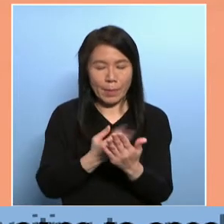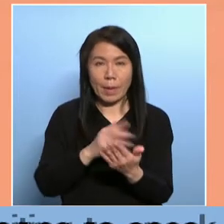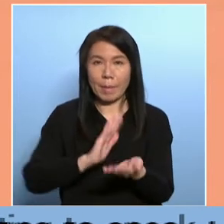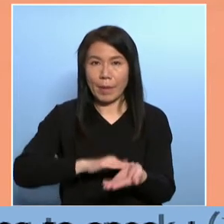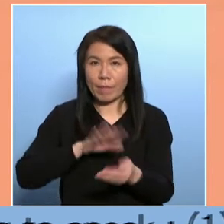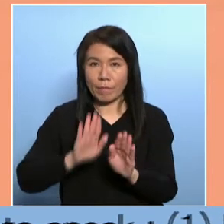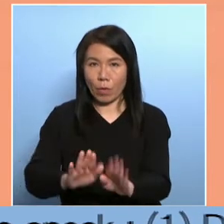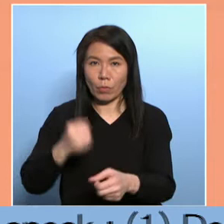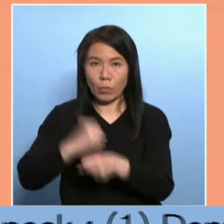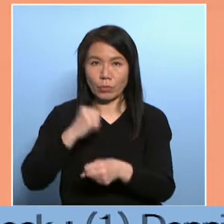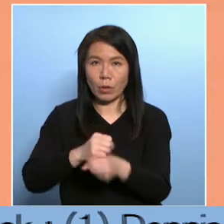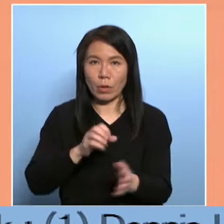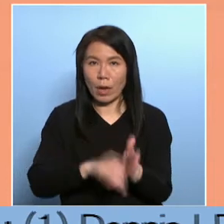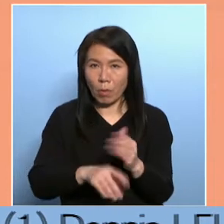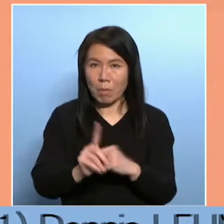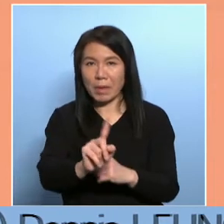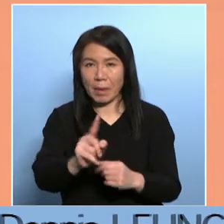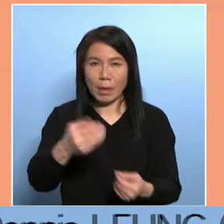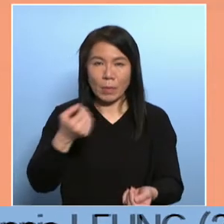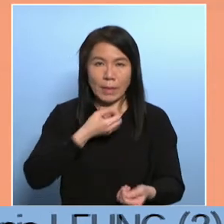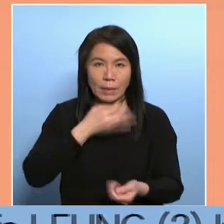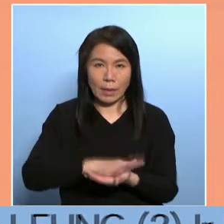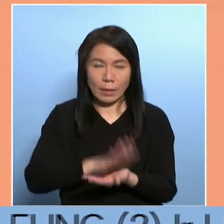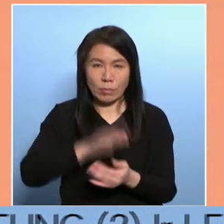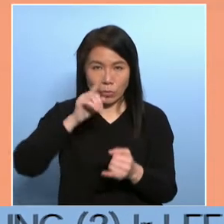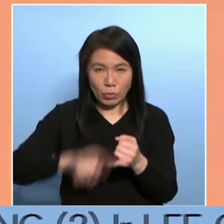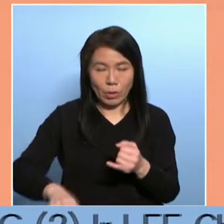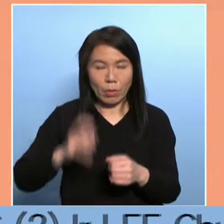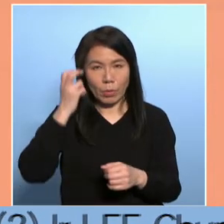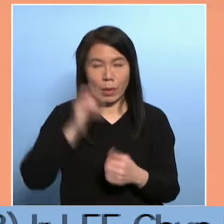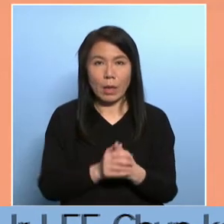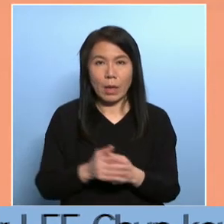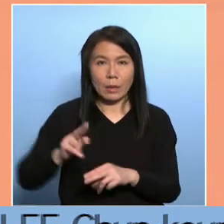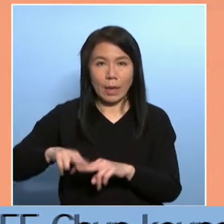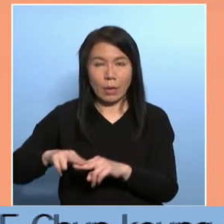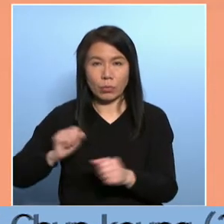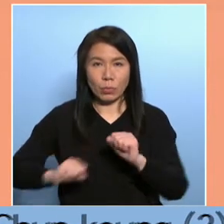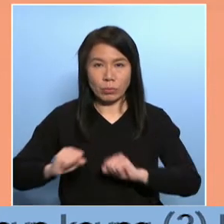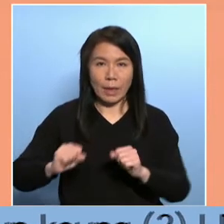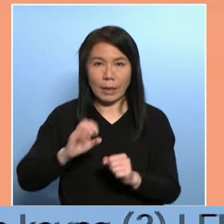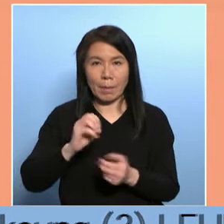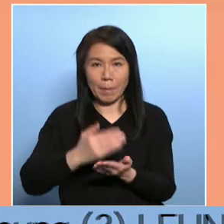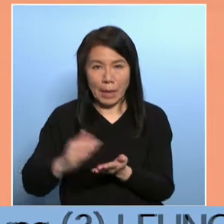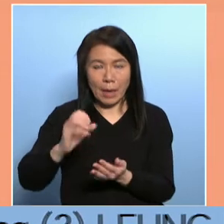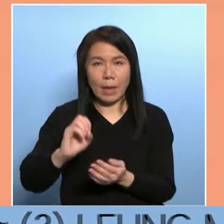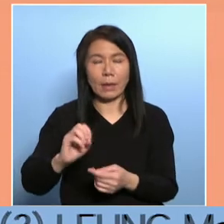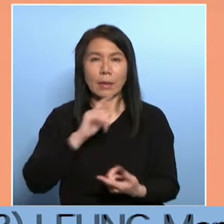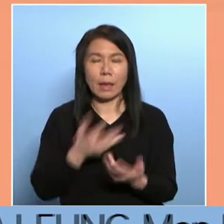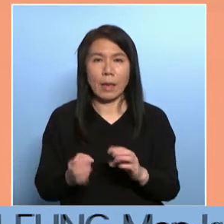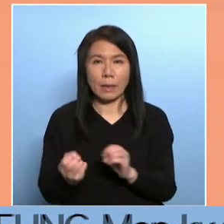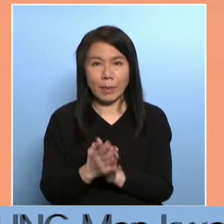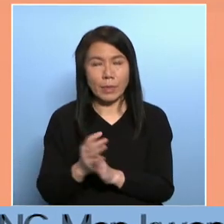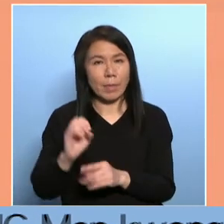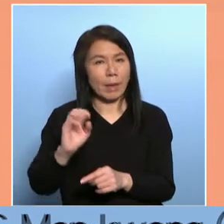After the fifth wave of outbreak ends, the government must review all the loopholes in their effort against in fighting the